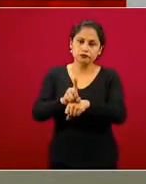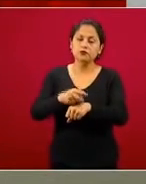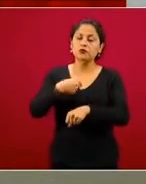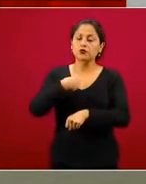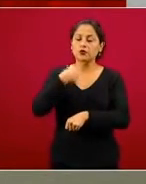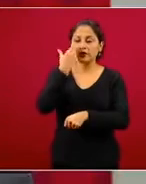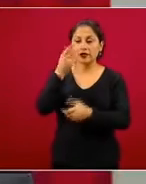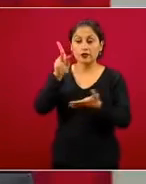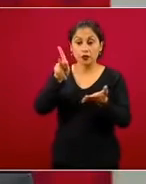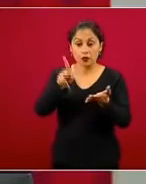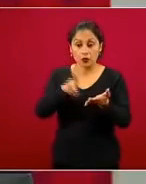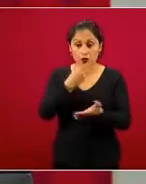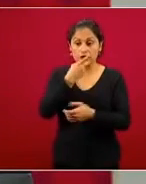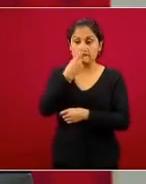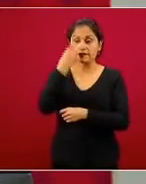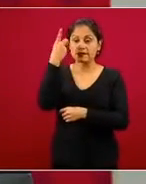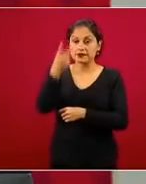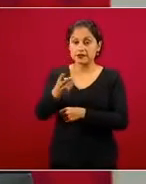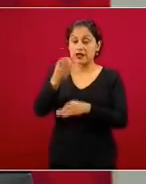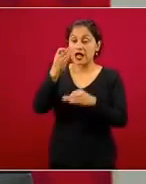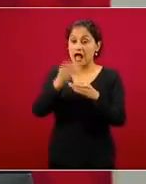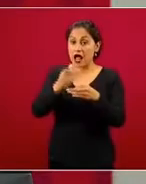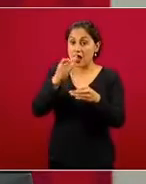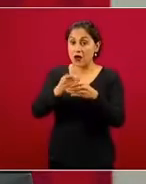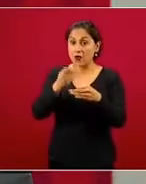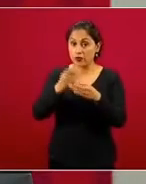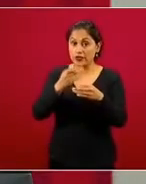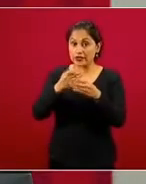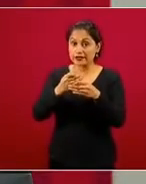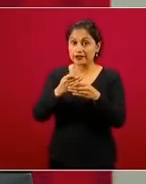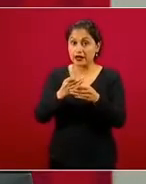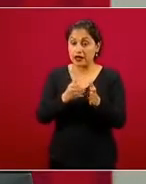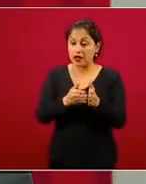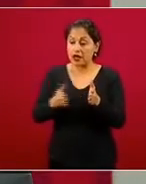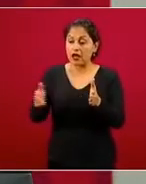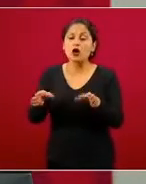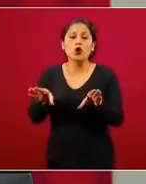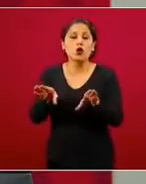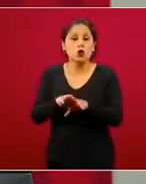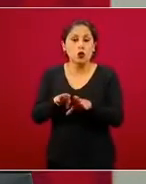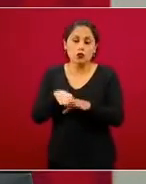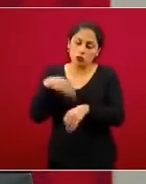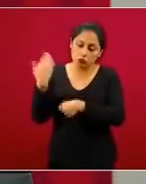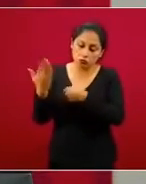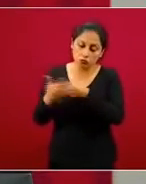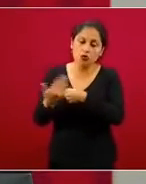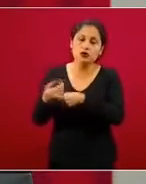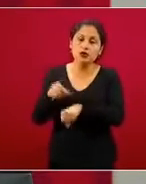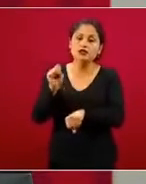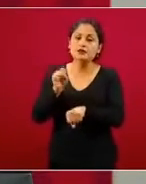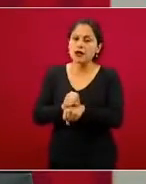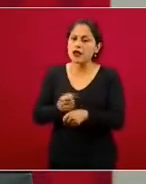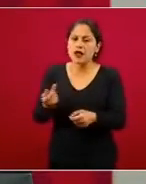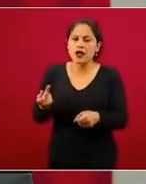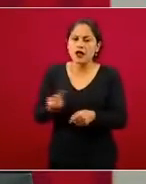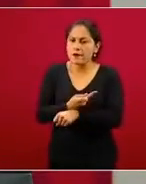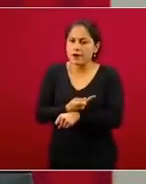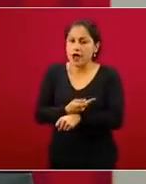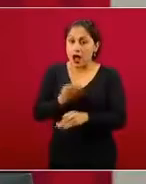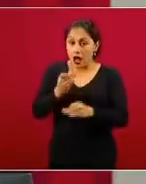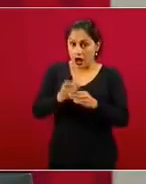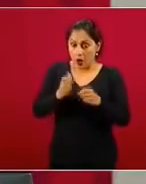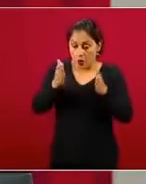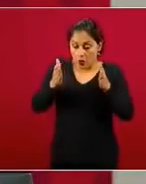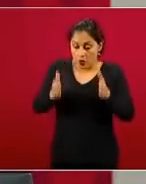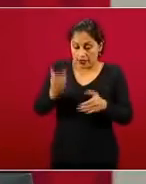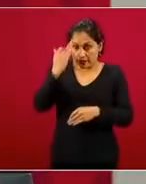Also, talking about the daily technical report, let me emphasize where we are and what are we